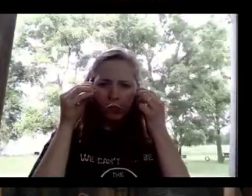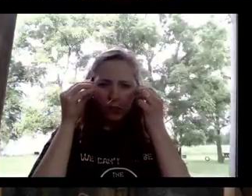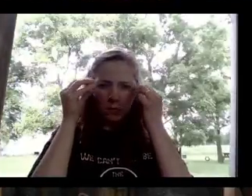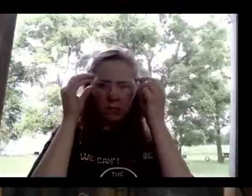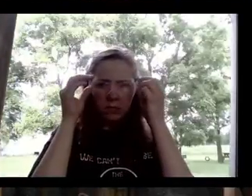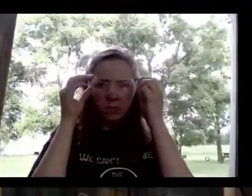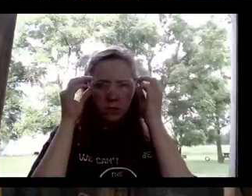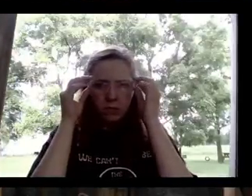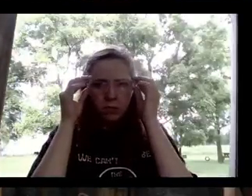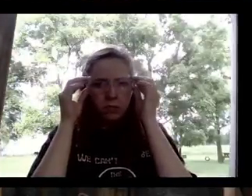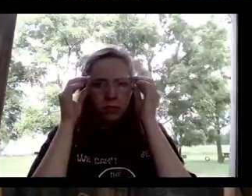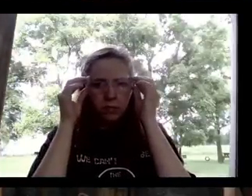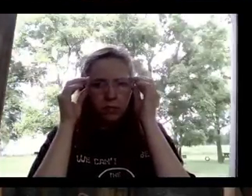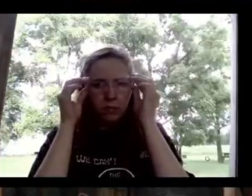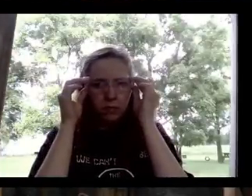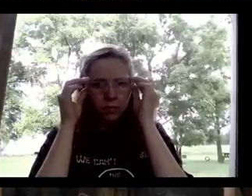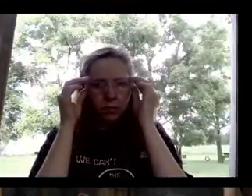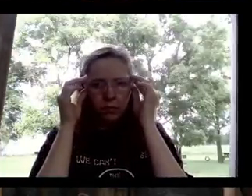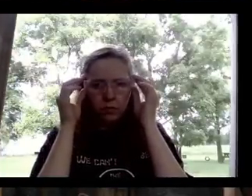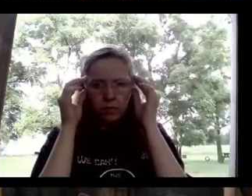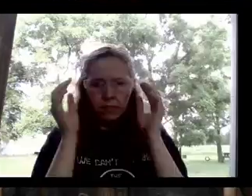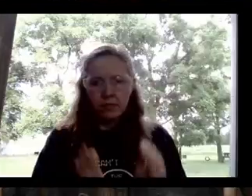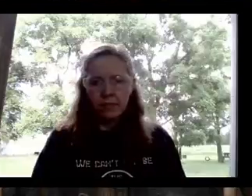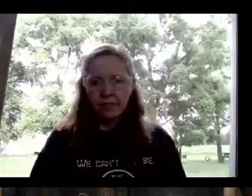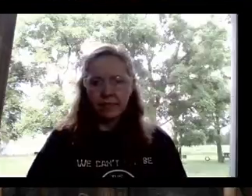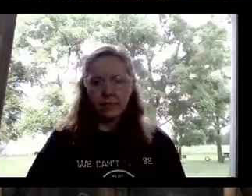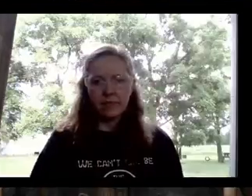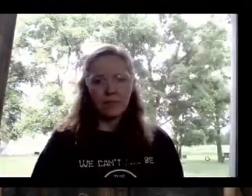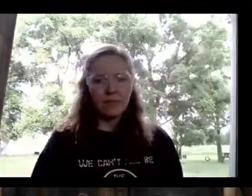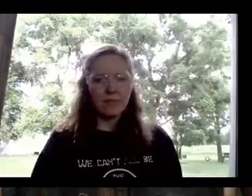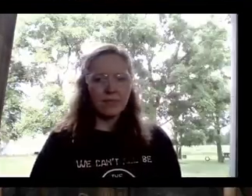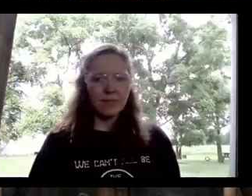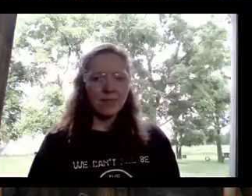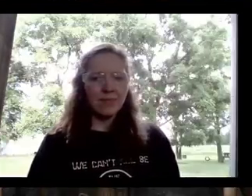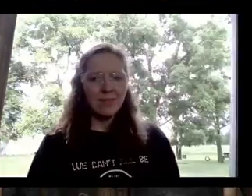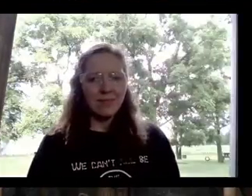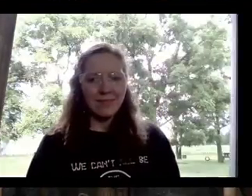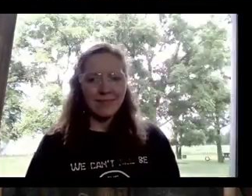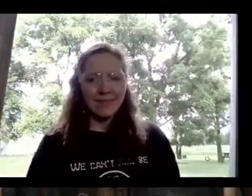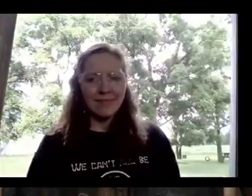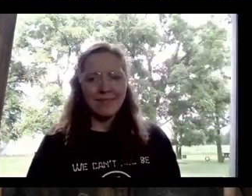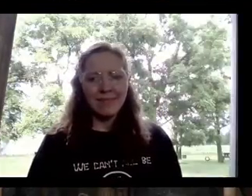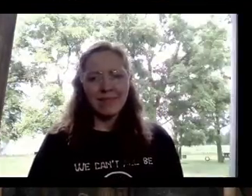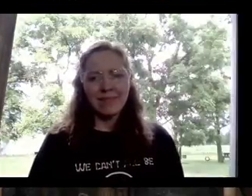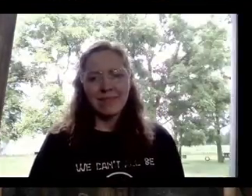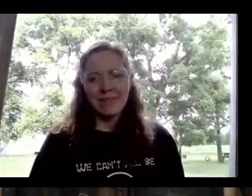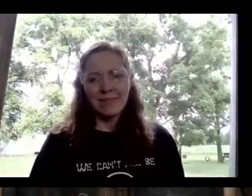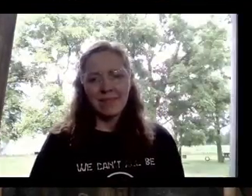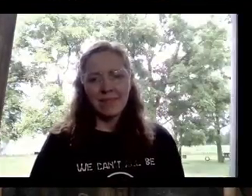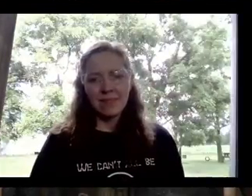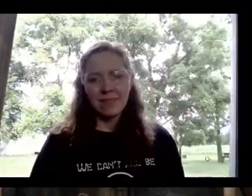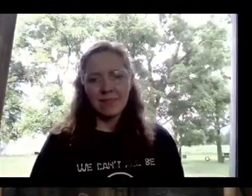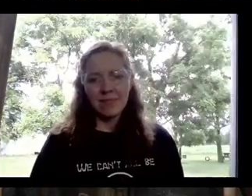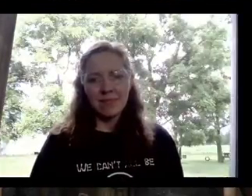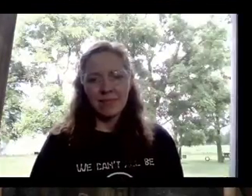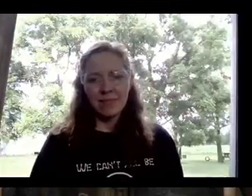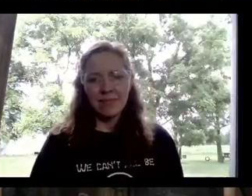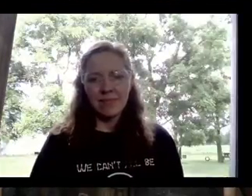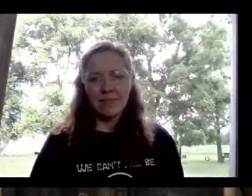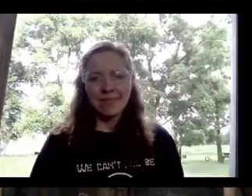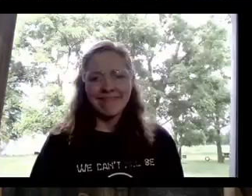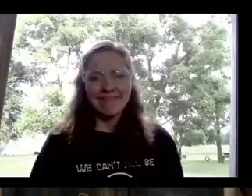find wrought iron is if there are like gates or railings being tore